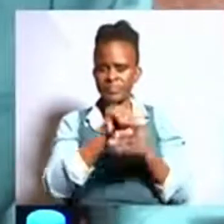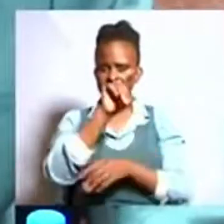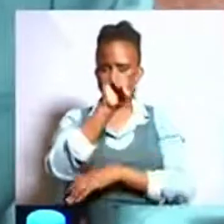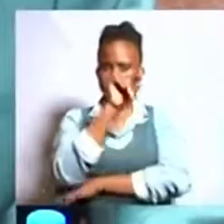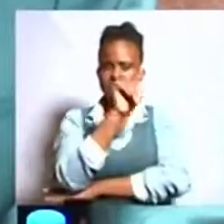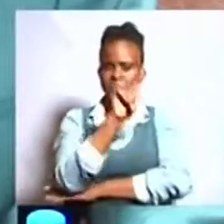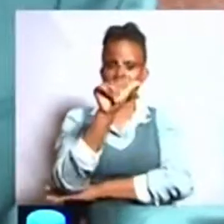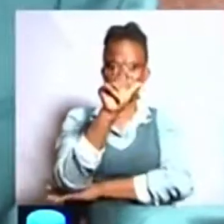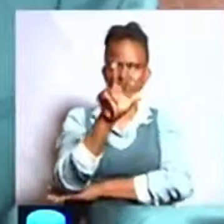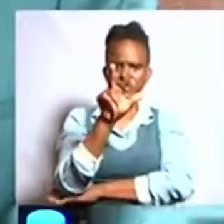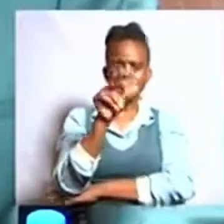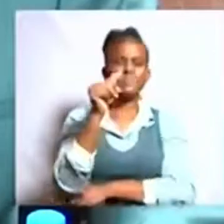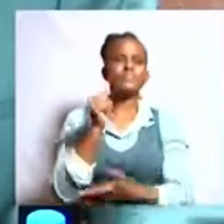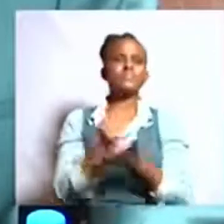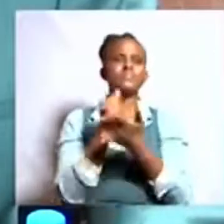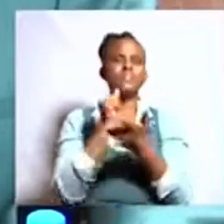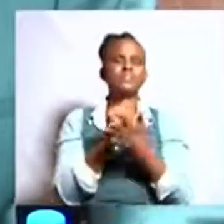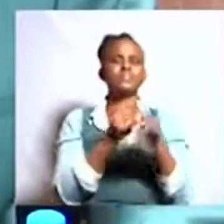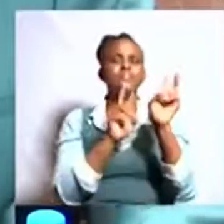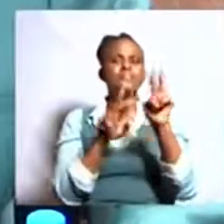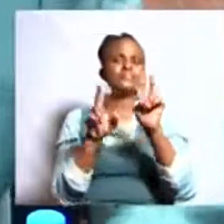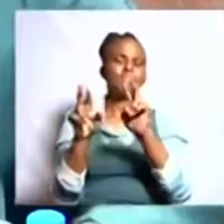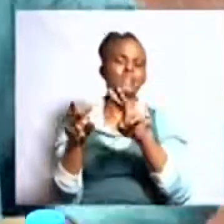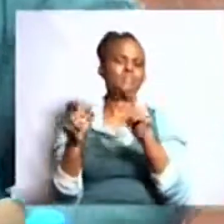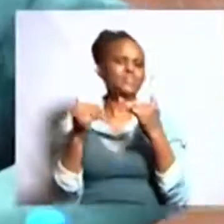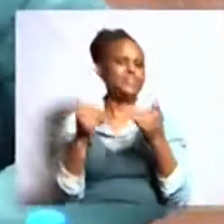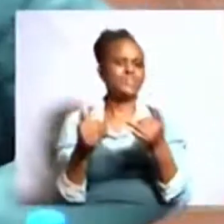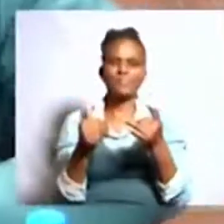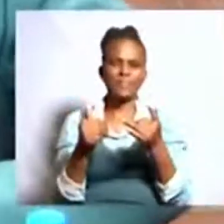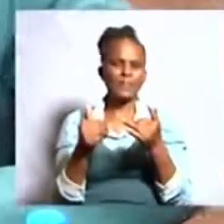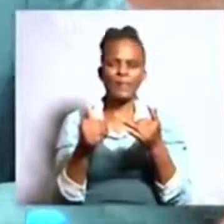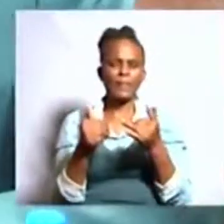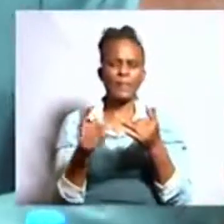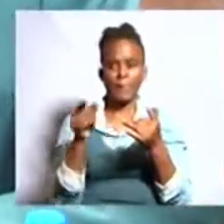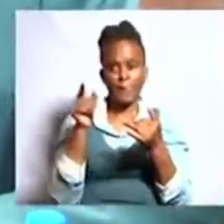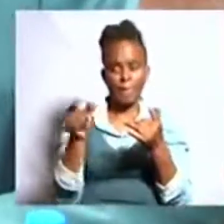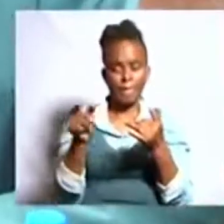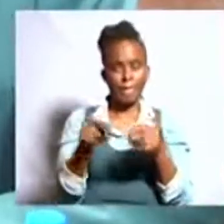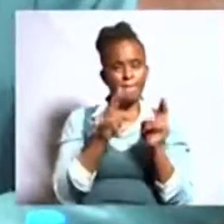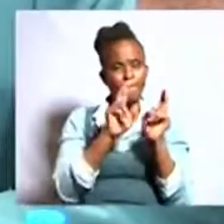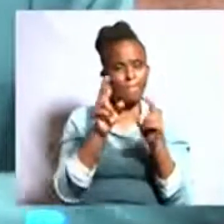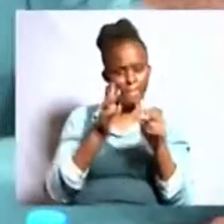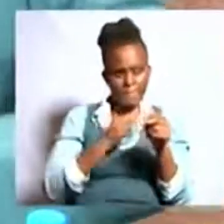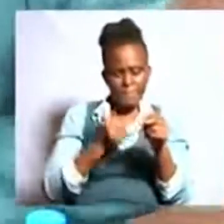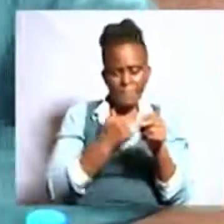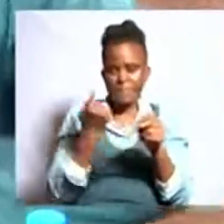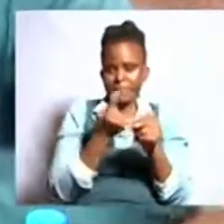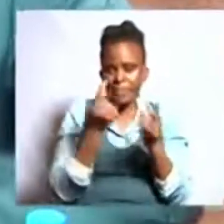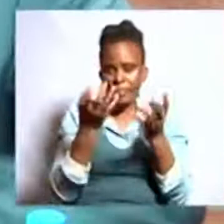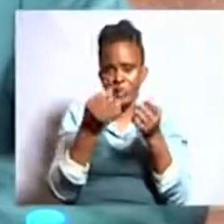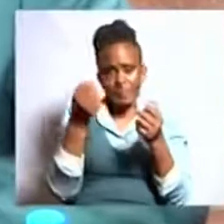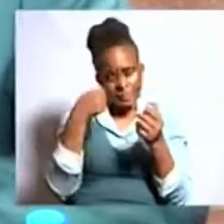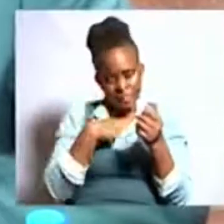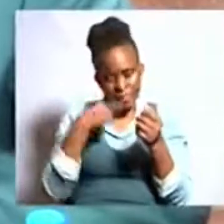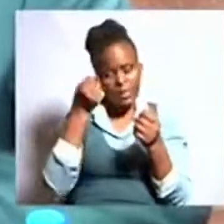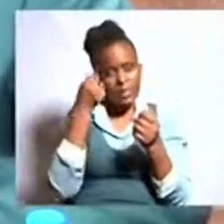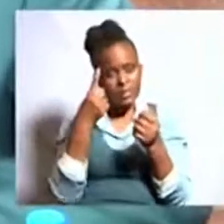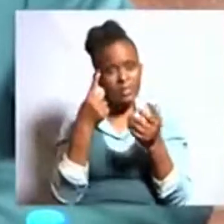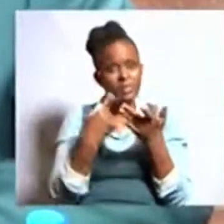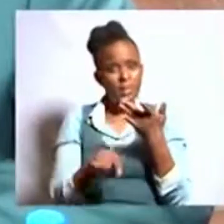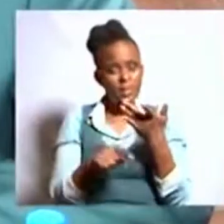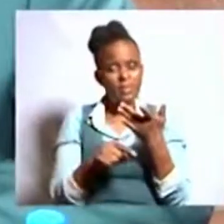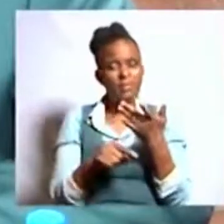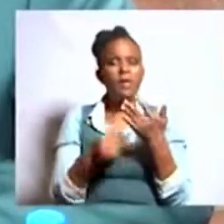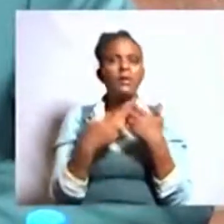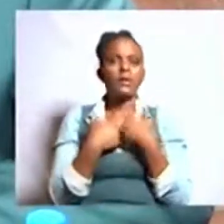budget to help them to monitor. So the short answer I want to understand is,